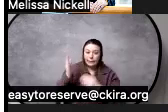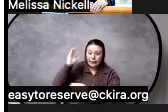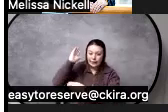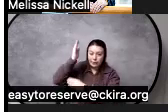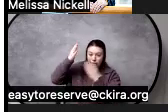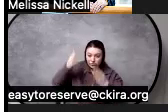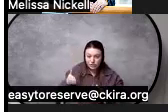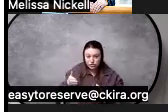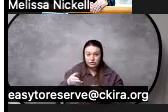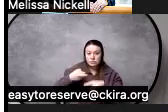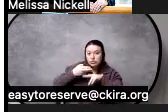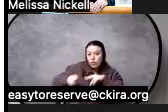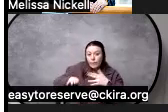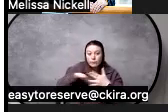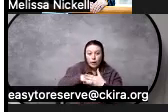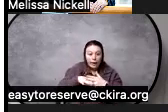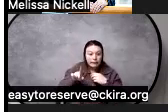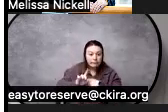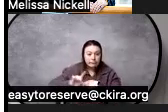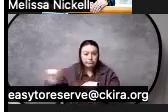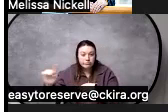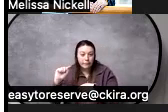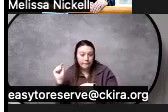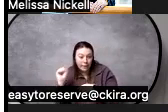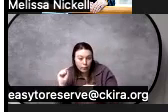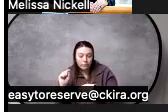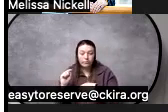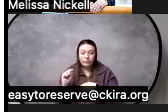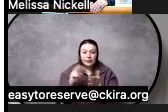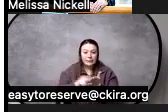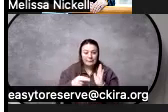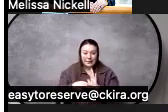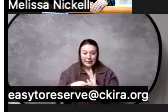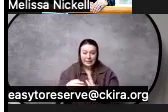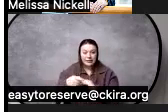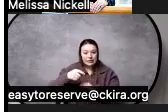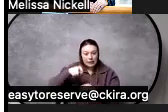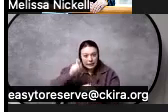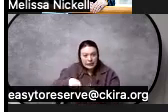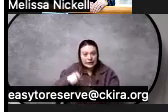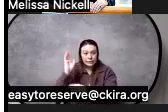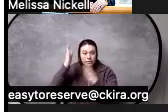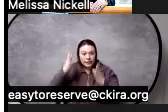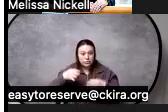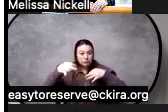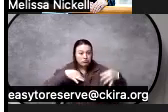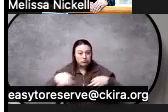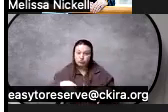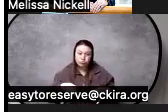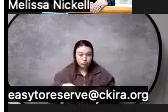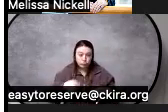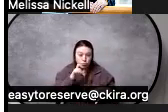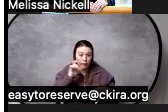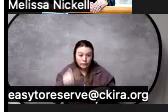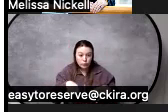use the restroom or something of that sort, I wouldn't necessarily need them here to understand what is going on, or to have an idea, excuse